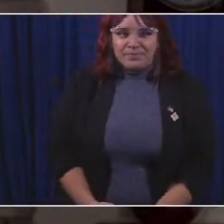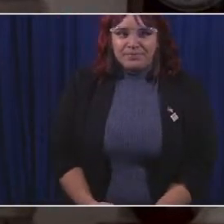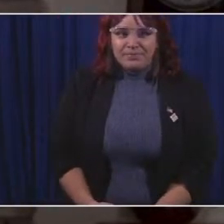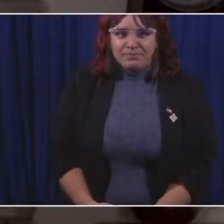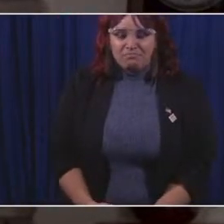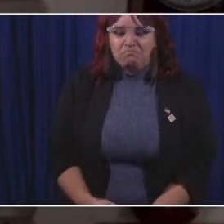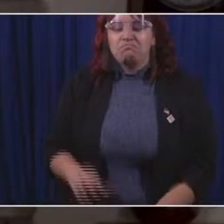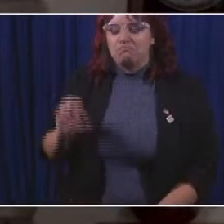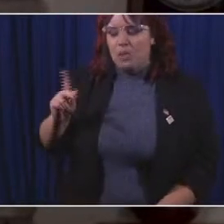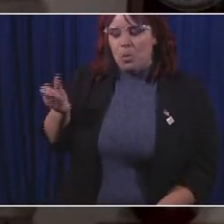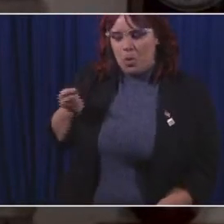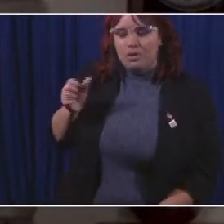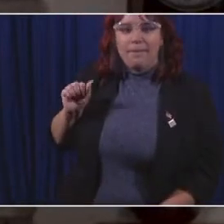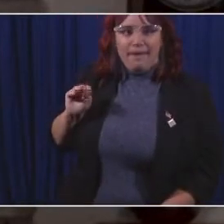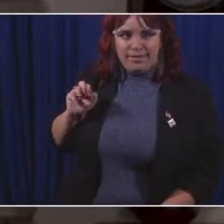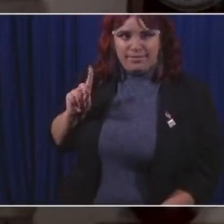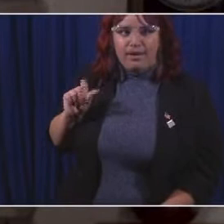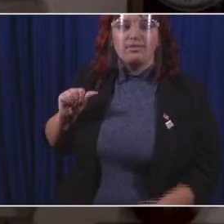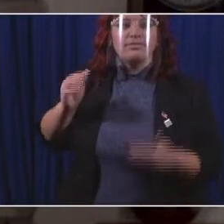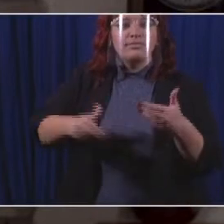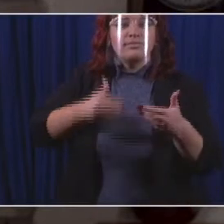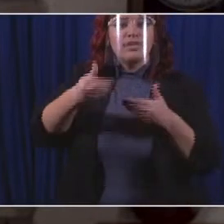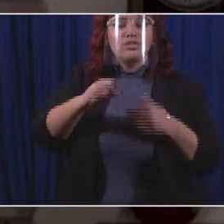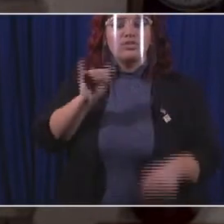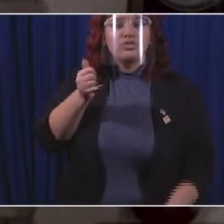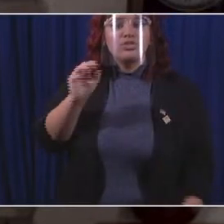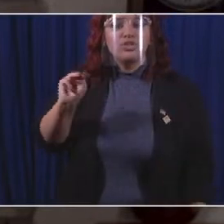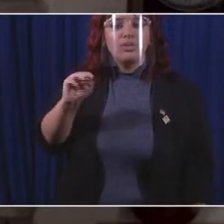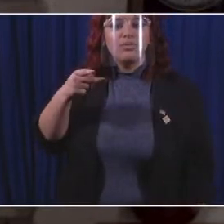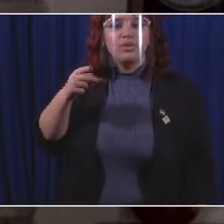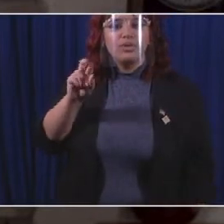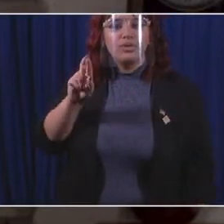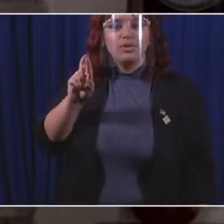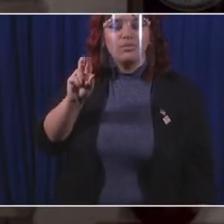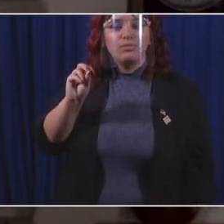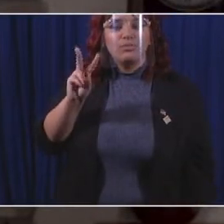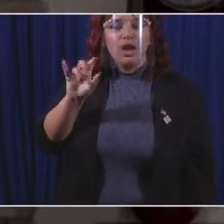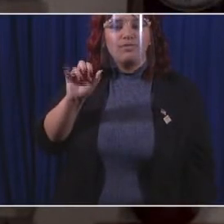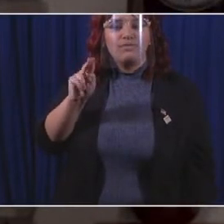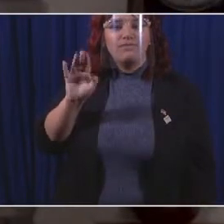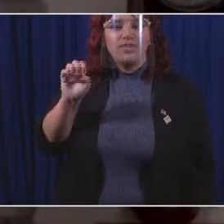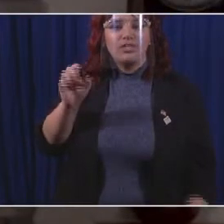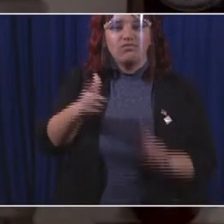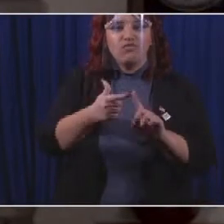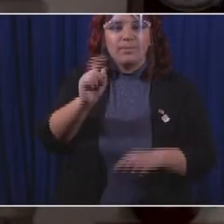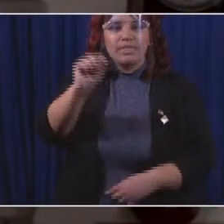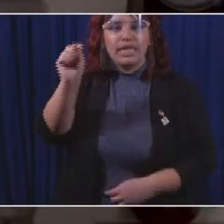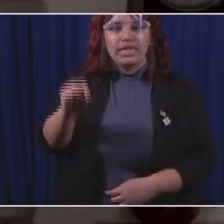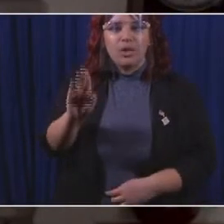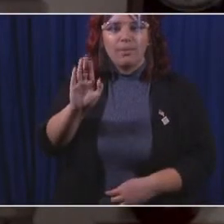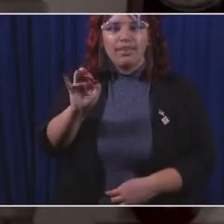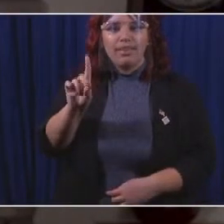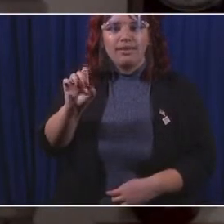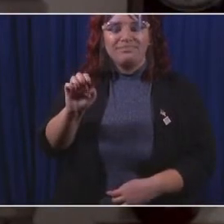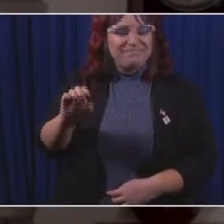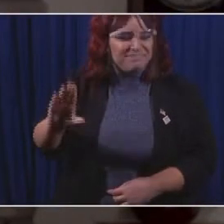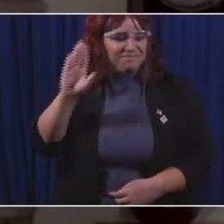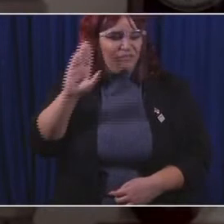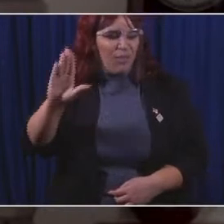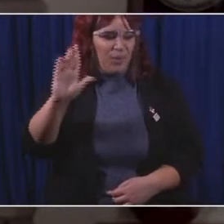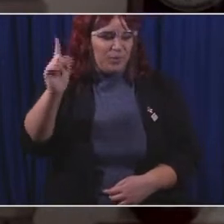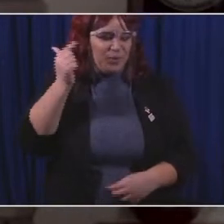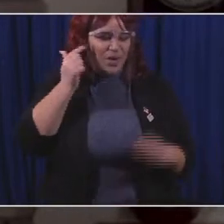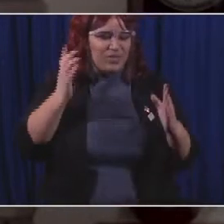We'll skip Amanda. Next question is from Jim Province at the Toledo Blade. Jim. Hi, Governor. Wise or